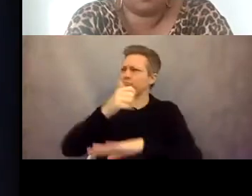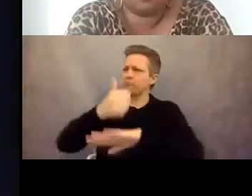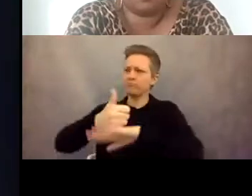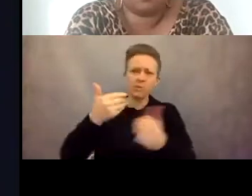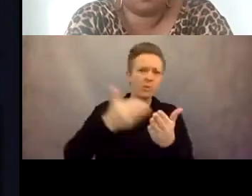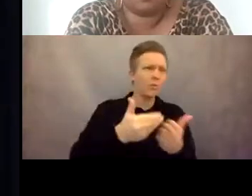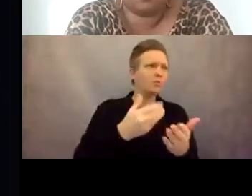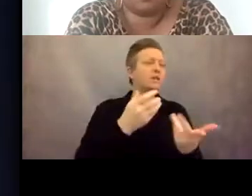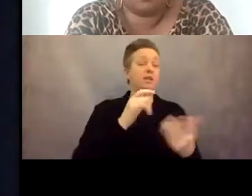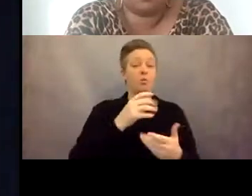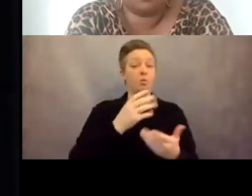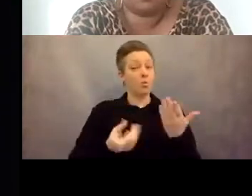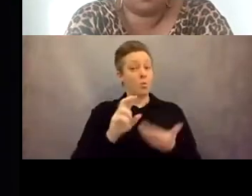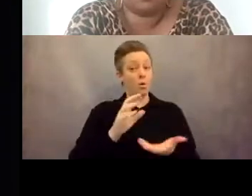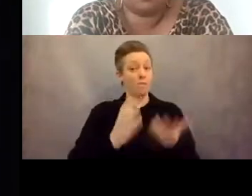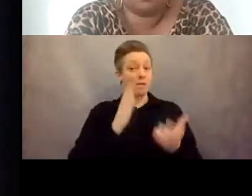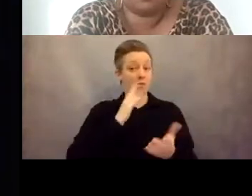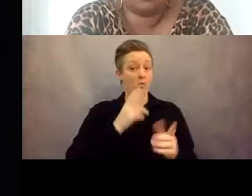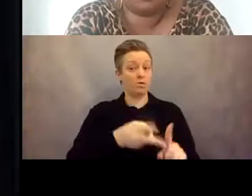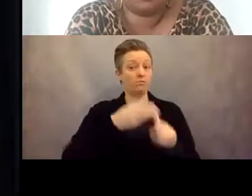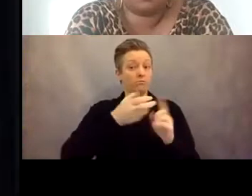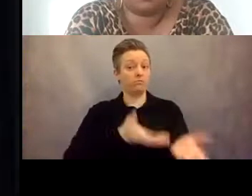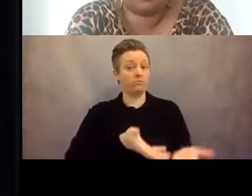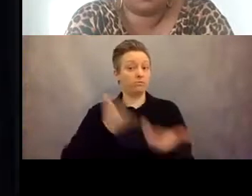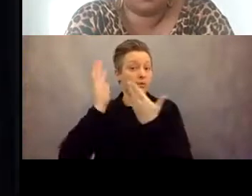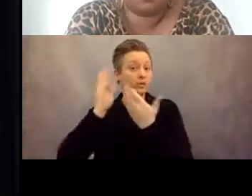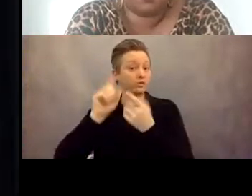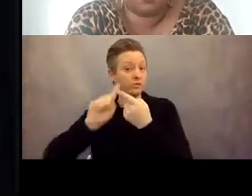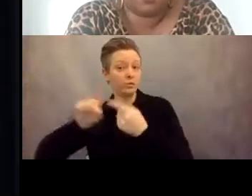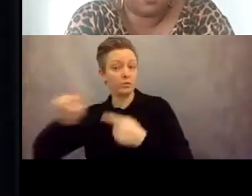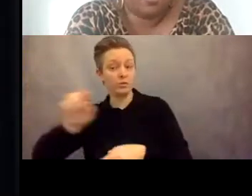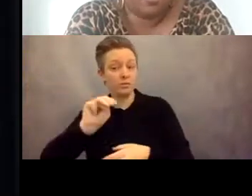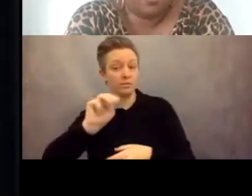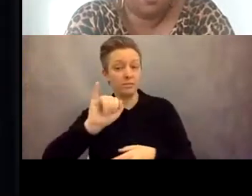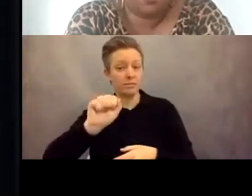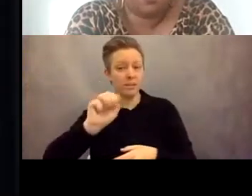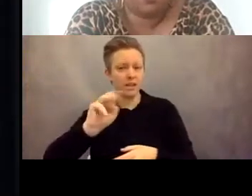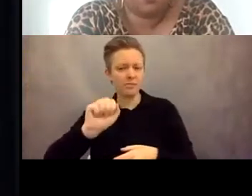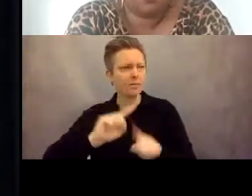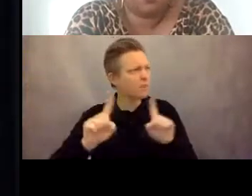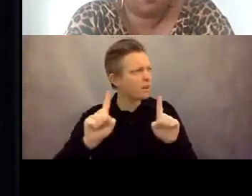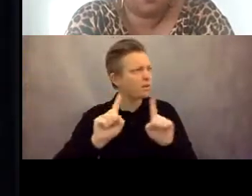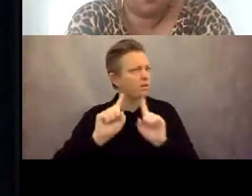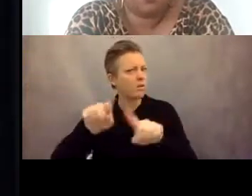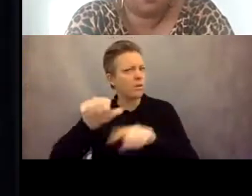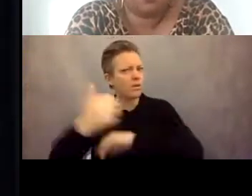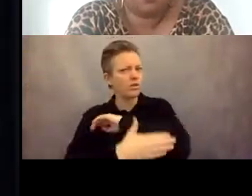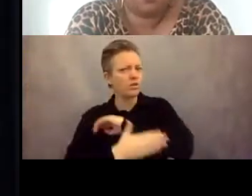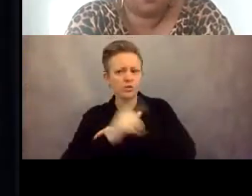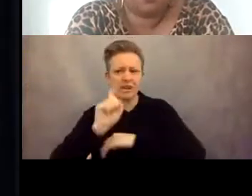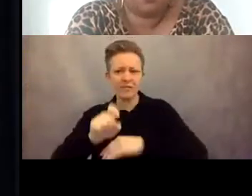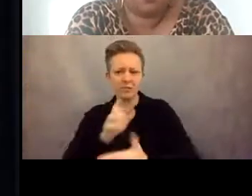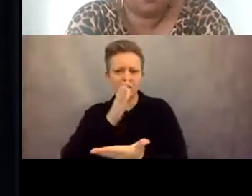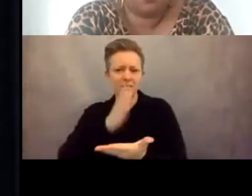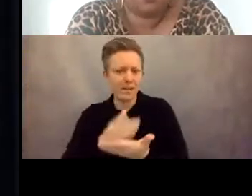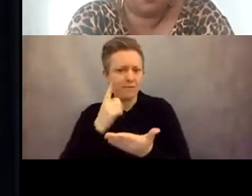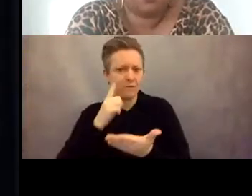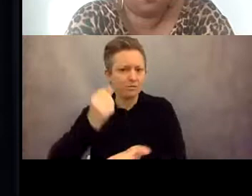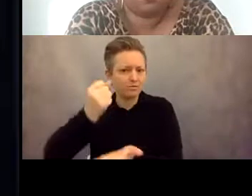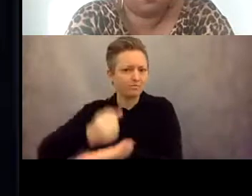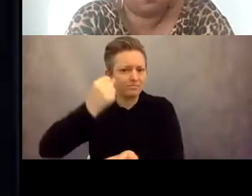stop you in customs? You know, you kind of go through the whole thing, right? So I said this out loud because I was merely presuming I was just giving voice to